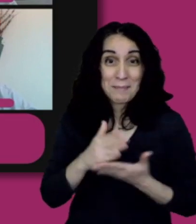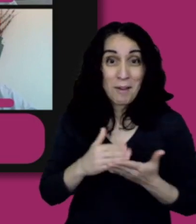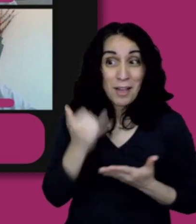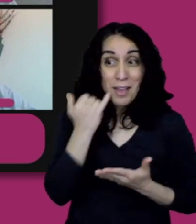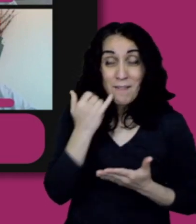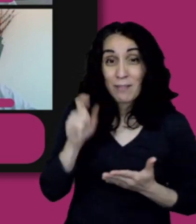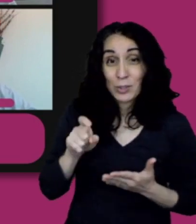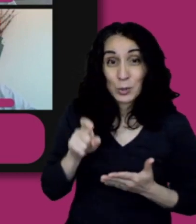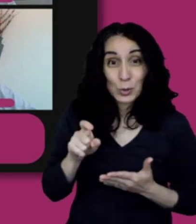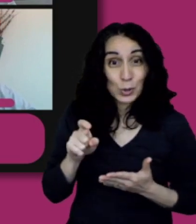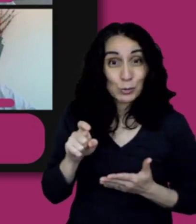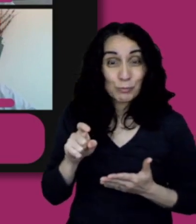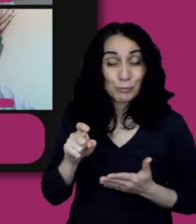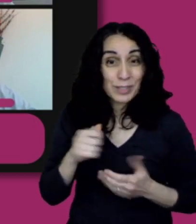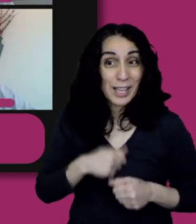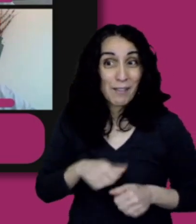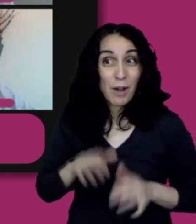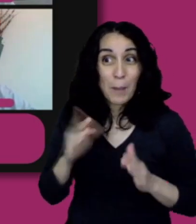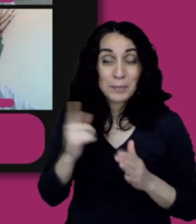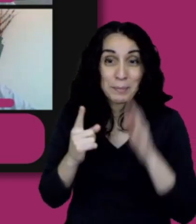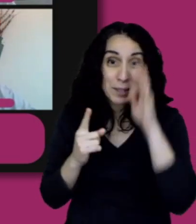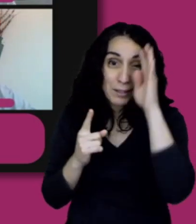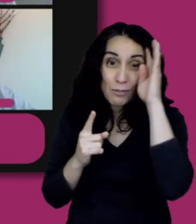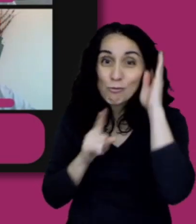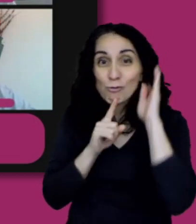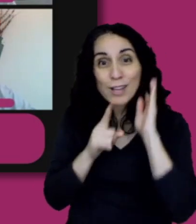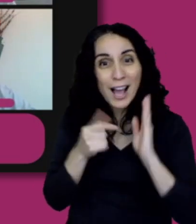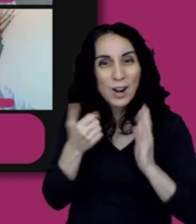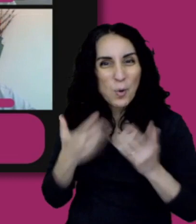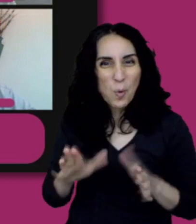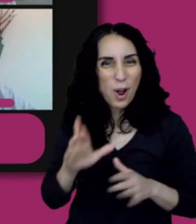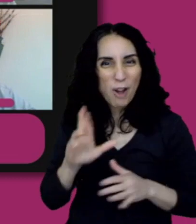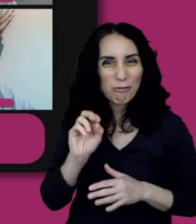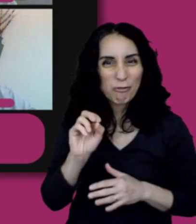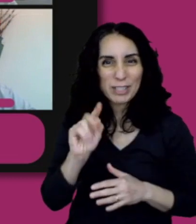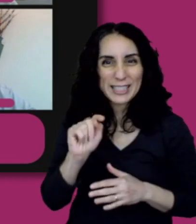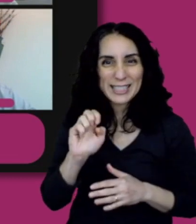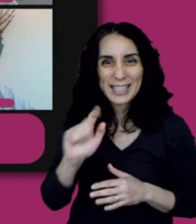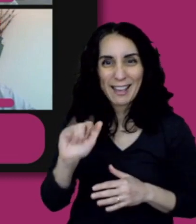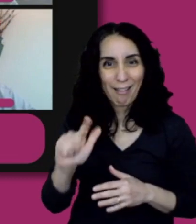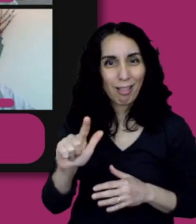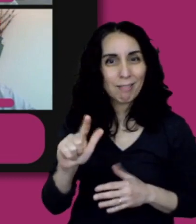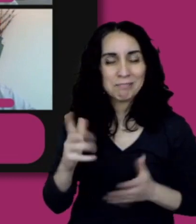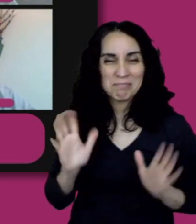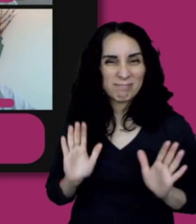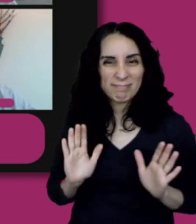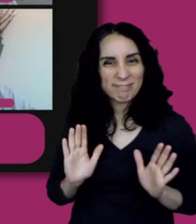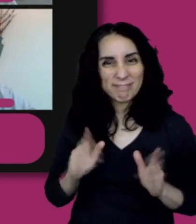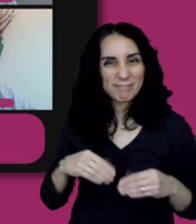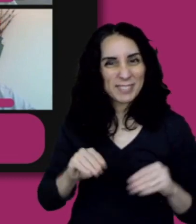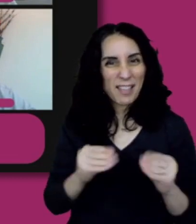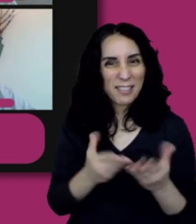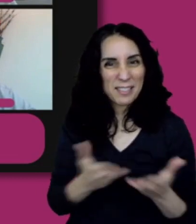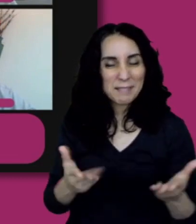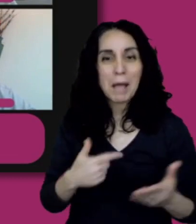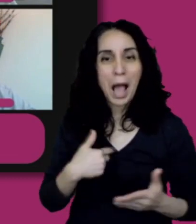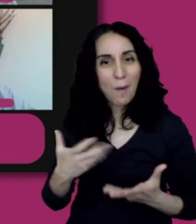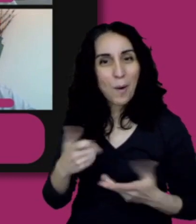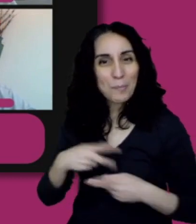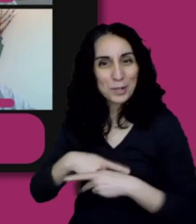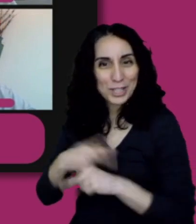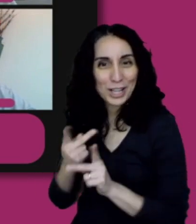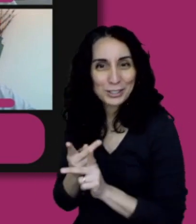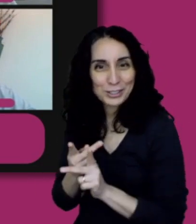me, that's the piece that if I had to choose a piece to give up, like, I don't really want to do the retail. I really want to do